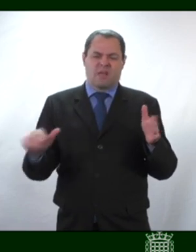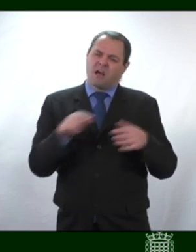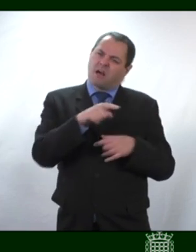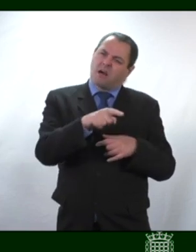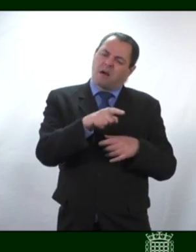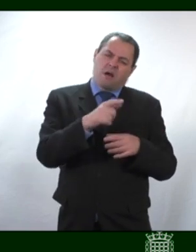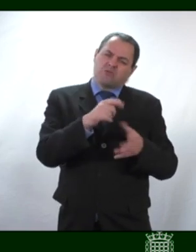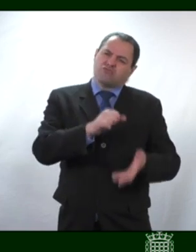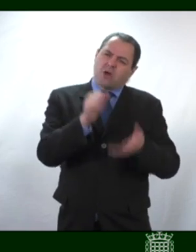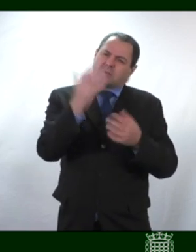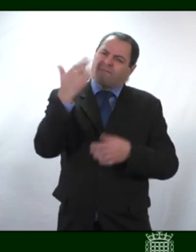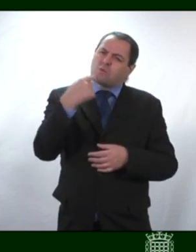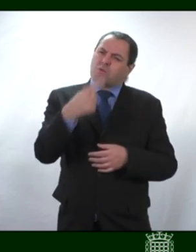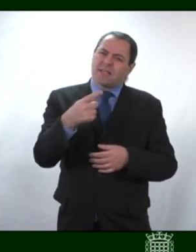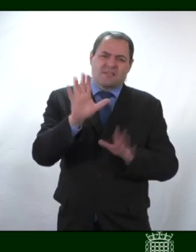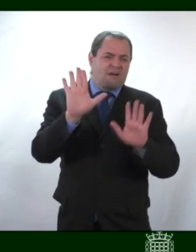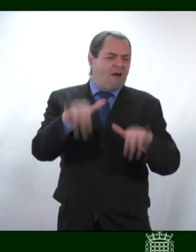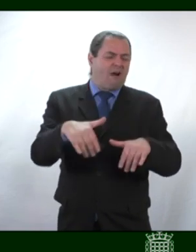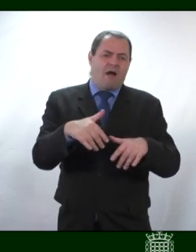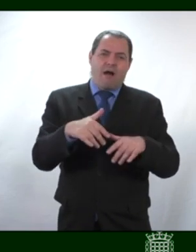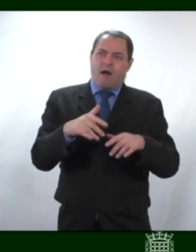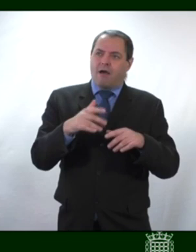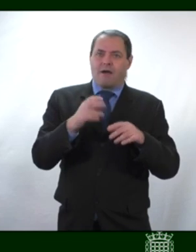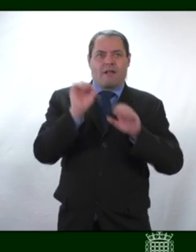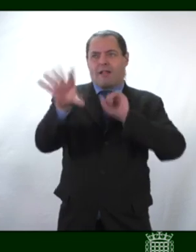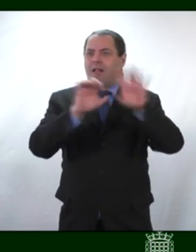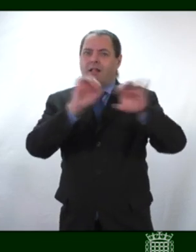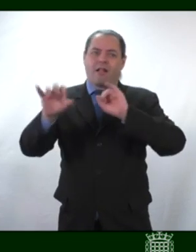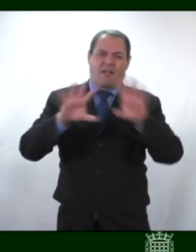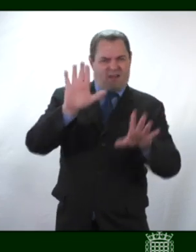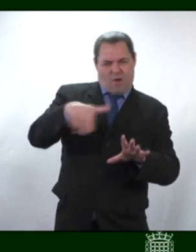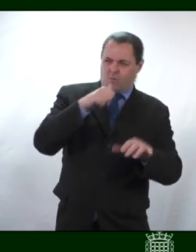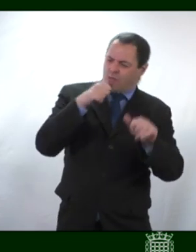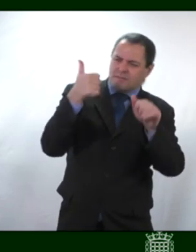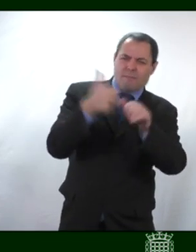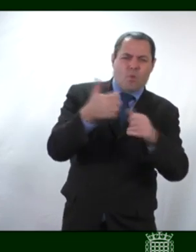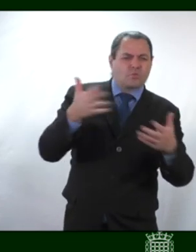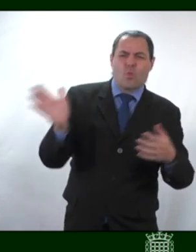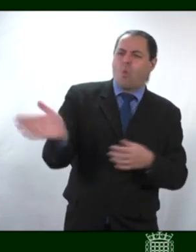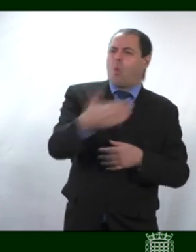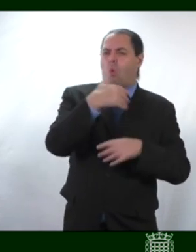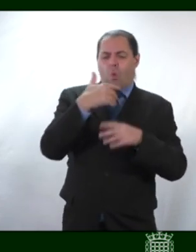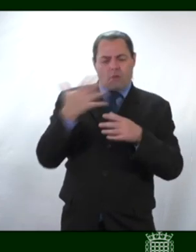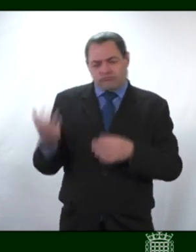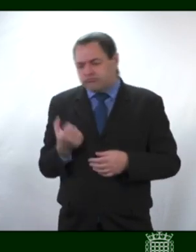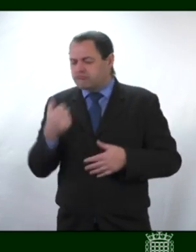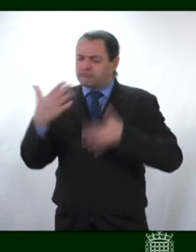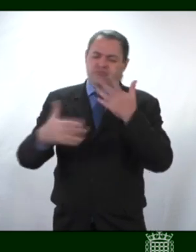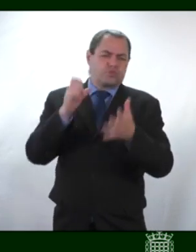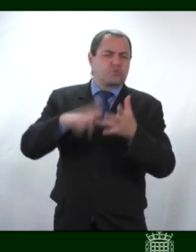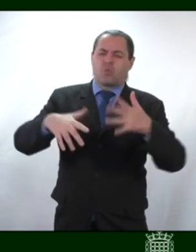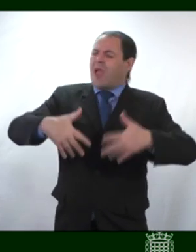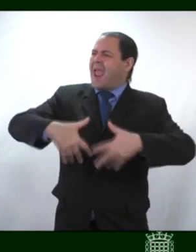media soft-focused selfies of himself, boasting that he would support jobs and incomes and do whatever it